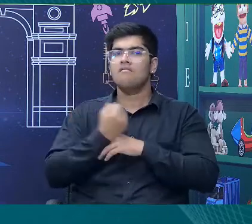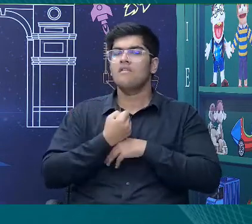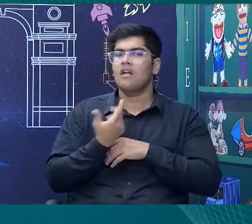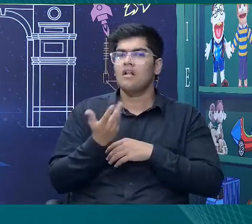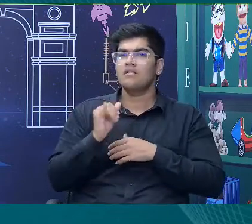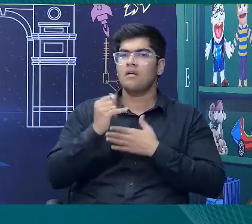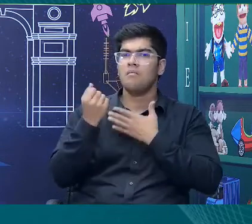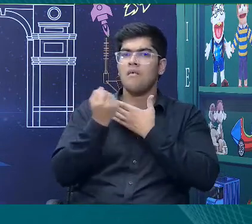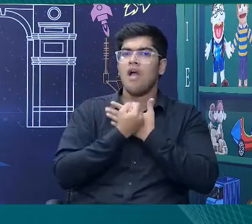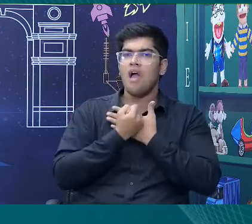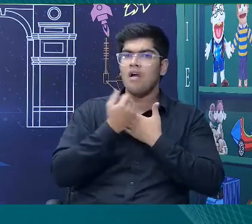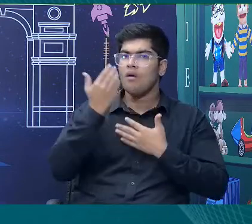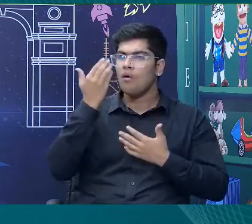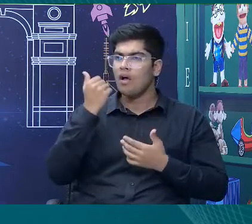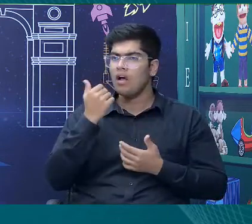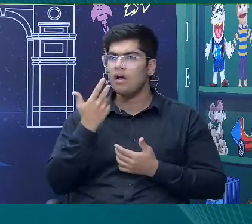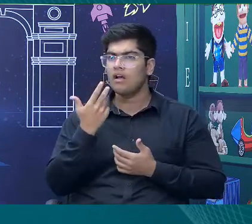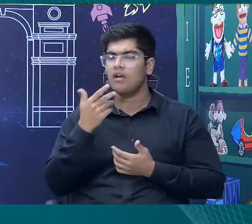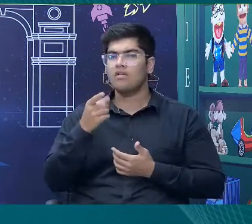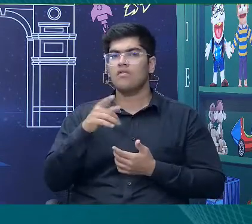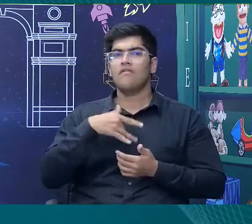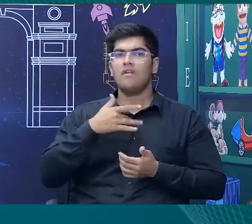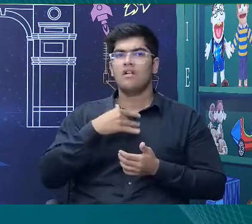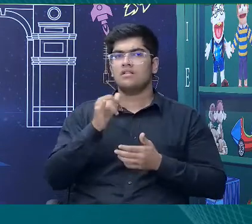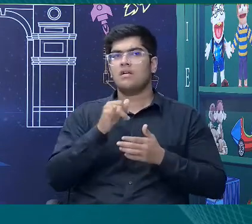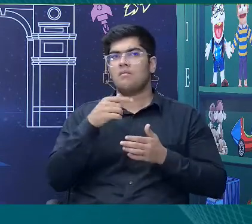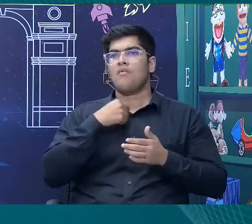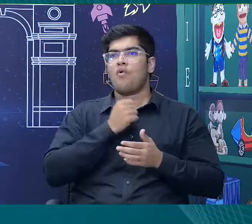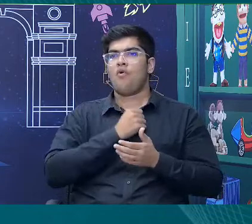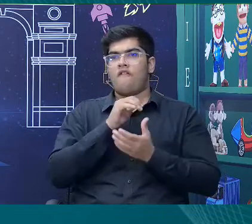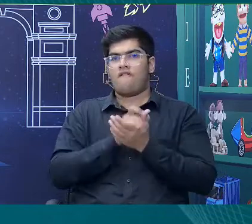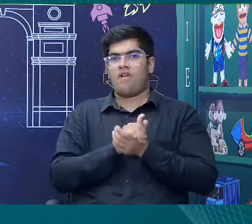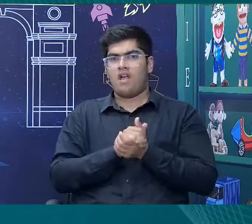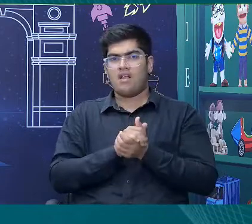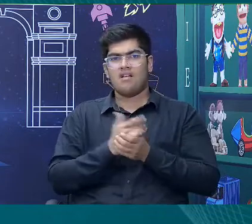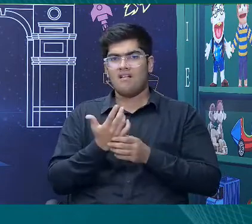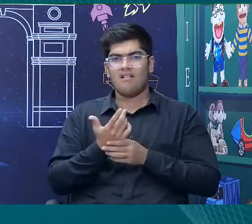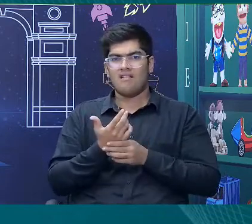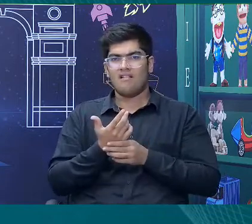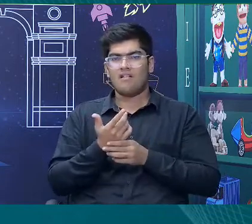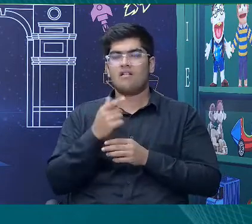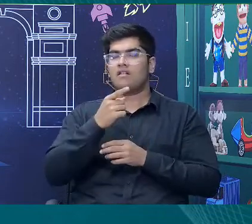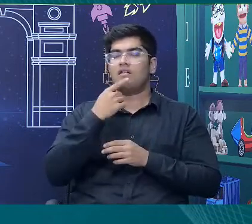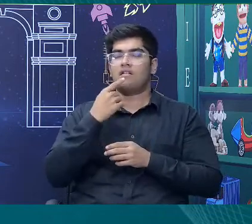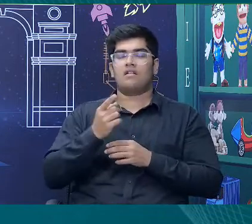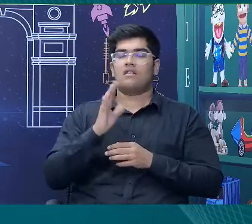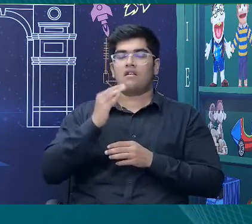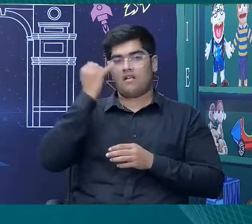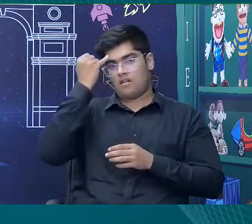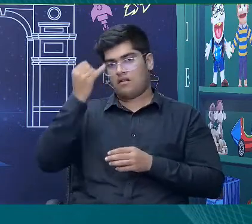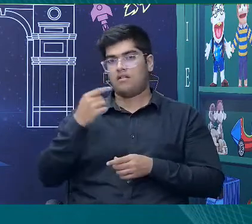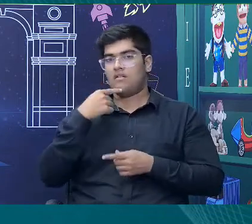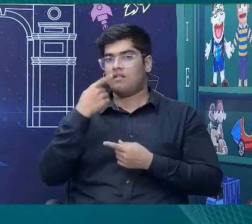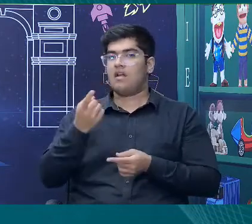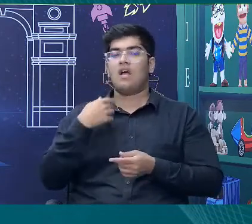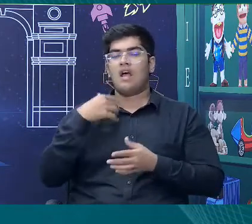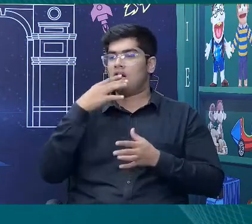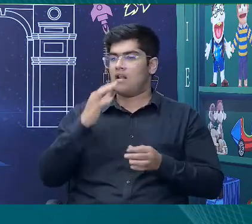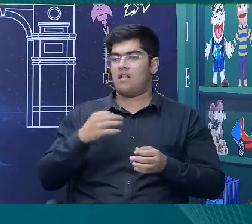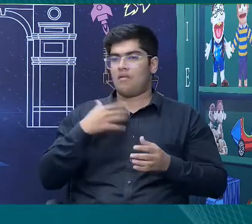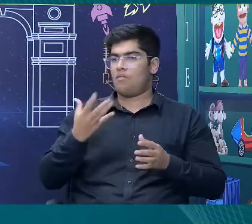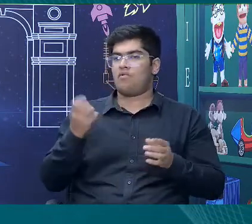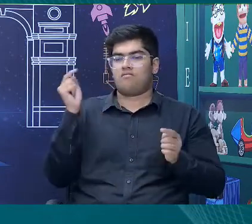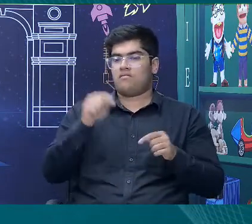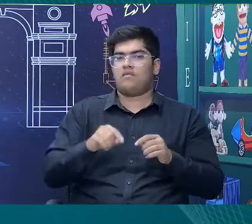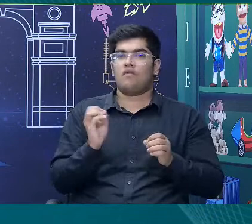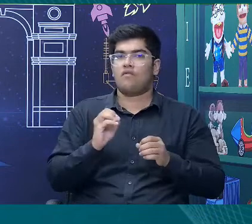or, you know, how dare you lead me into believing that you're my friend? Yeah. So he justifies, he says, see, I did not want to come here. It was you